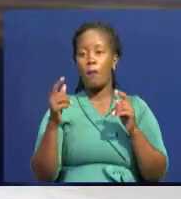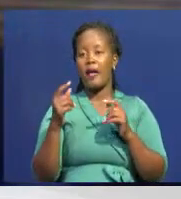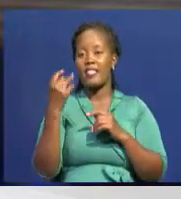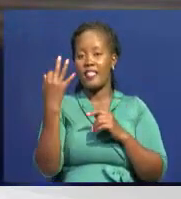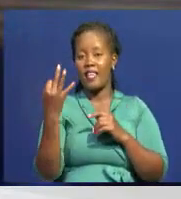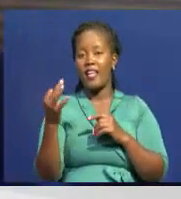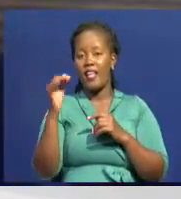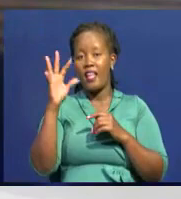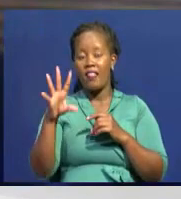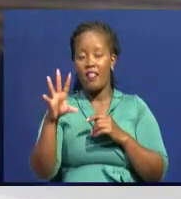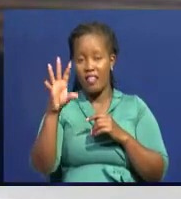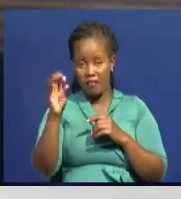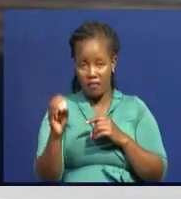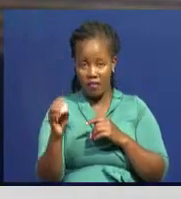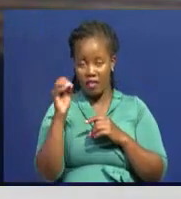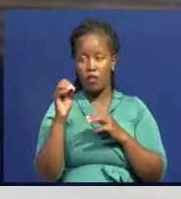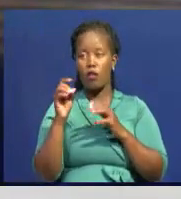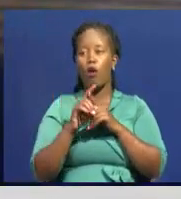is about